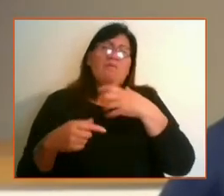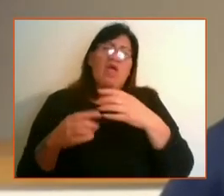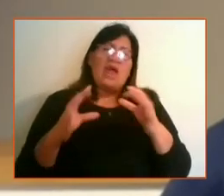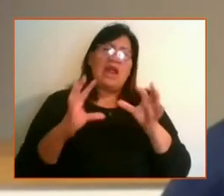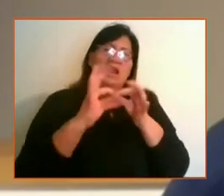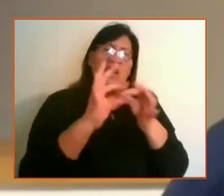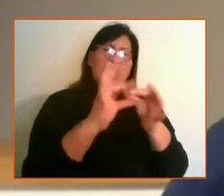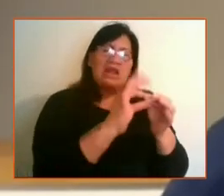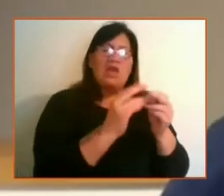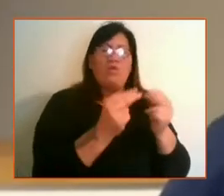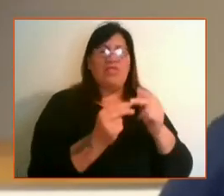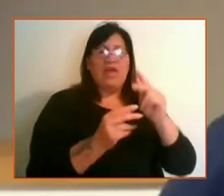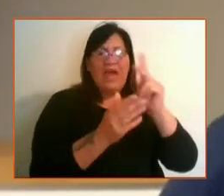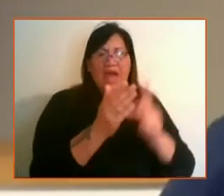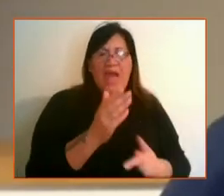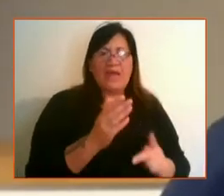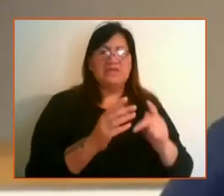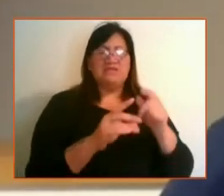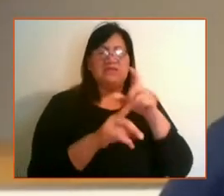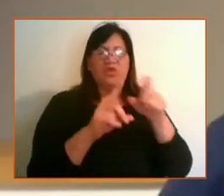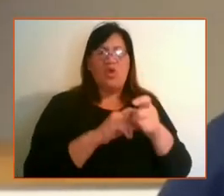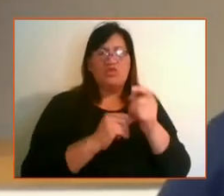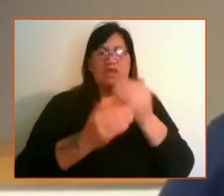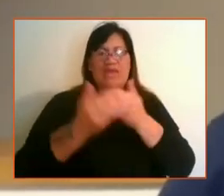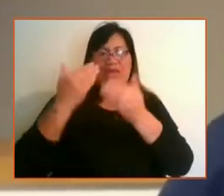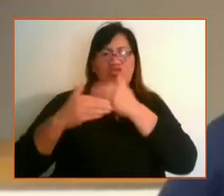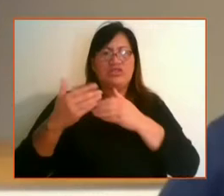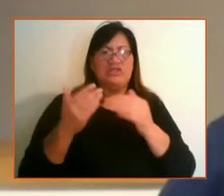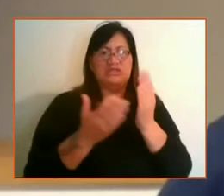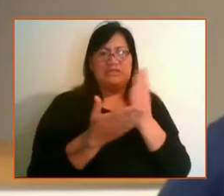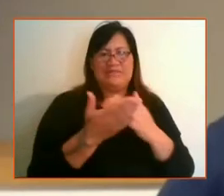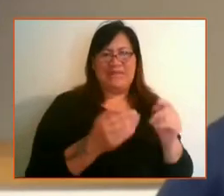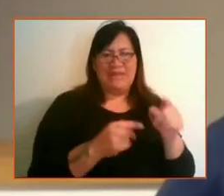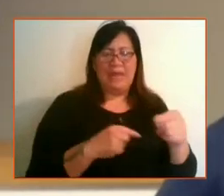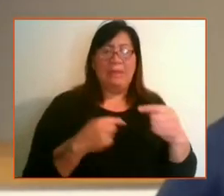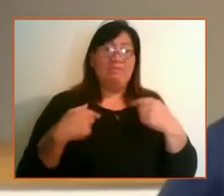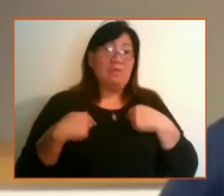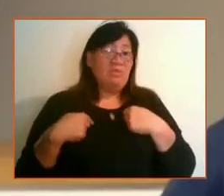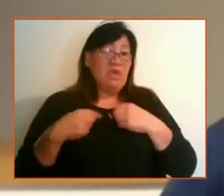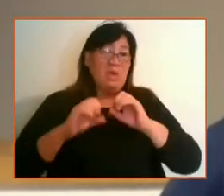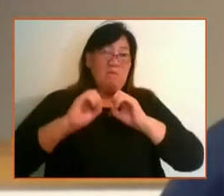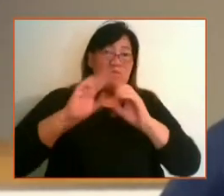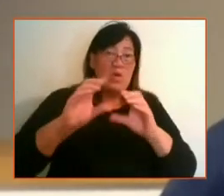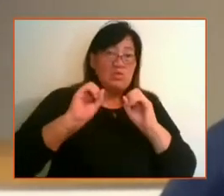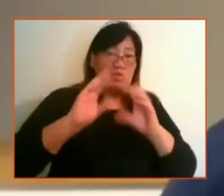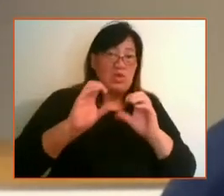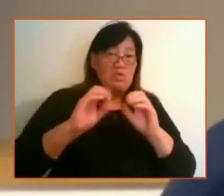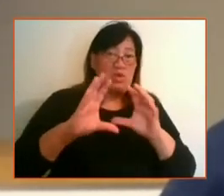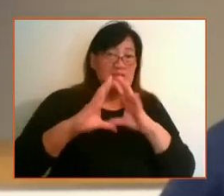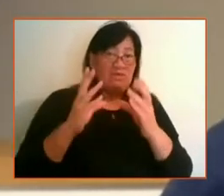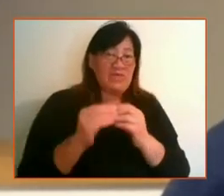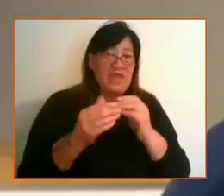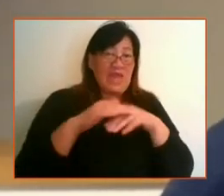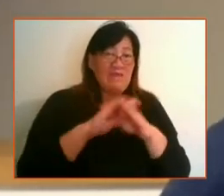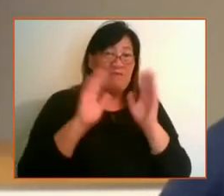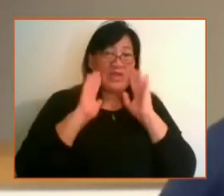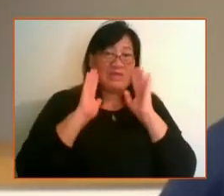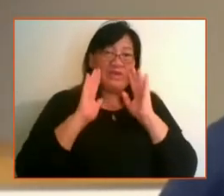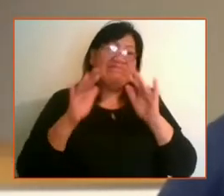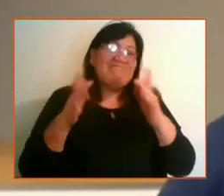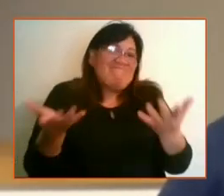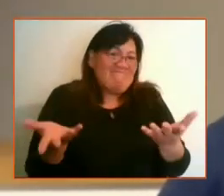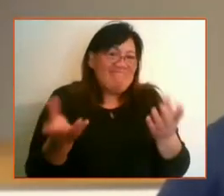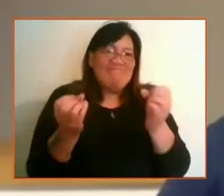and heritage sector as well. I probably haven't posted all of those sorts of meetings and engagements on